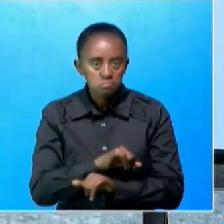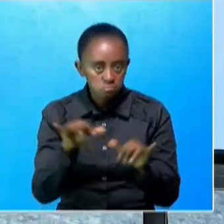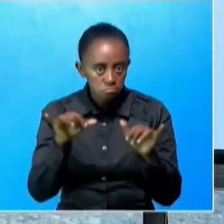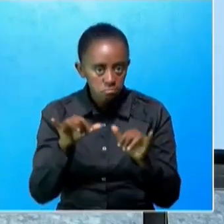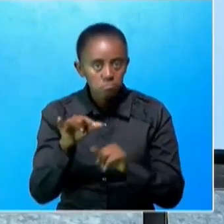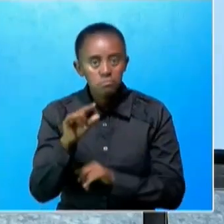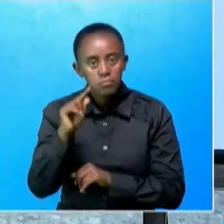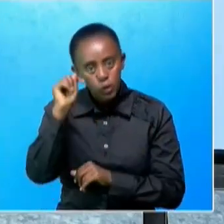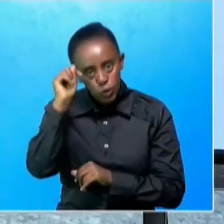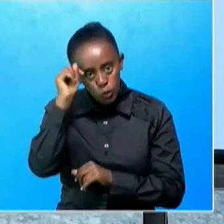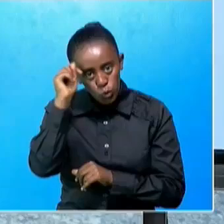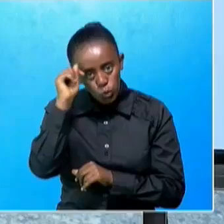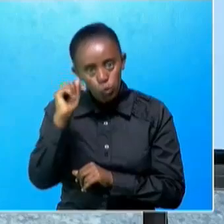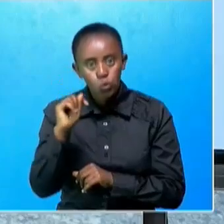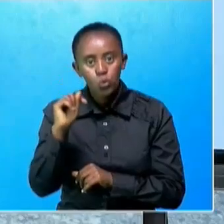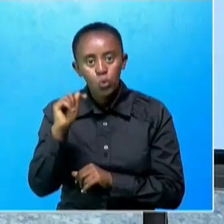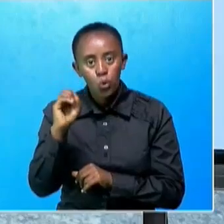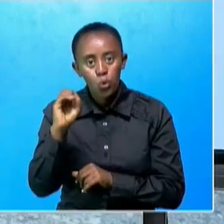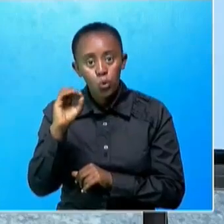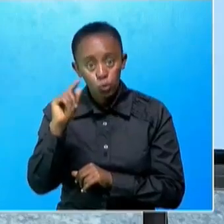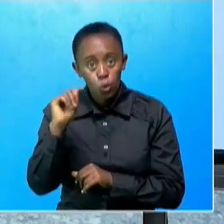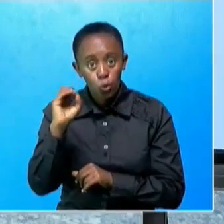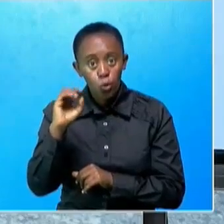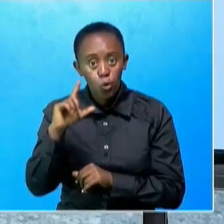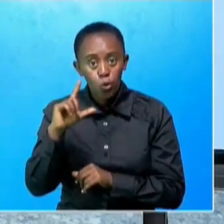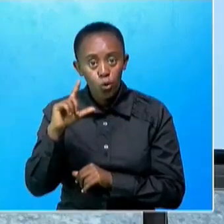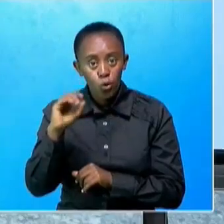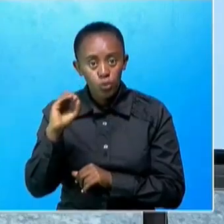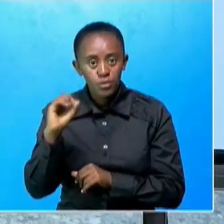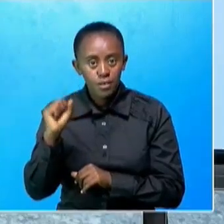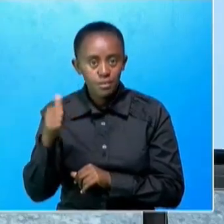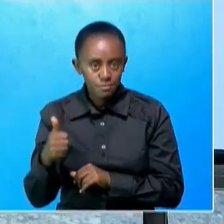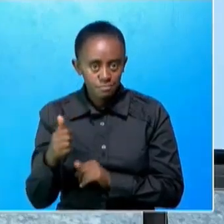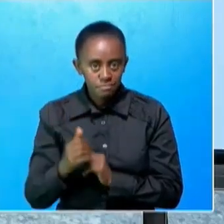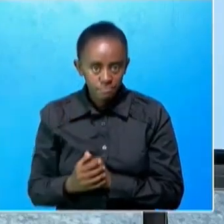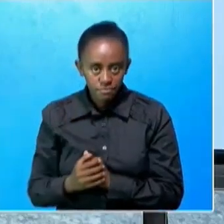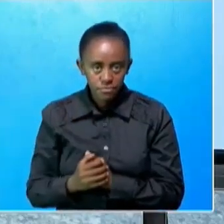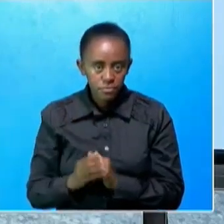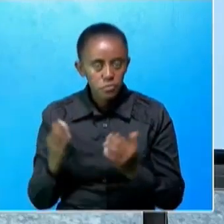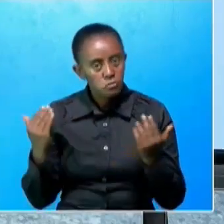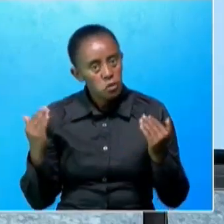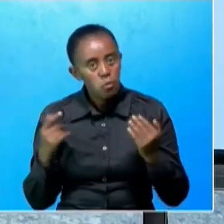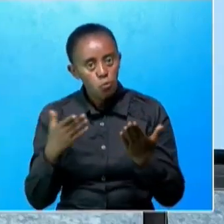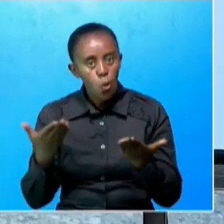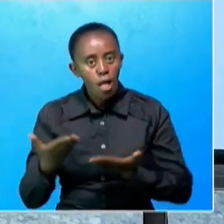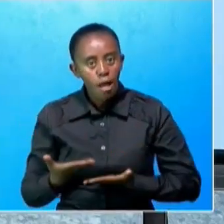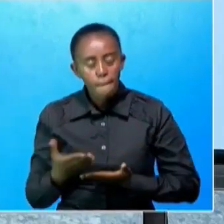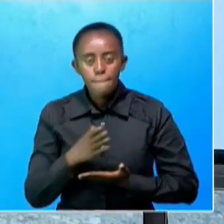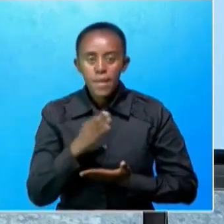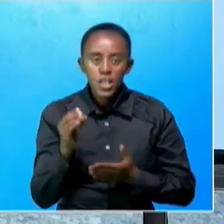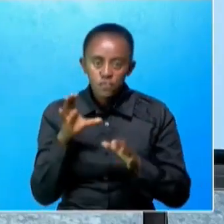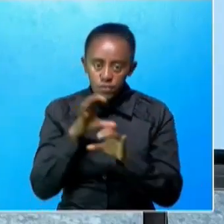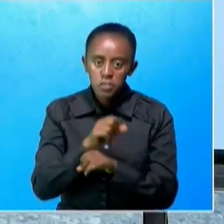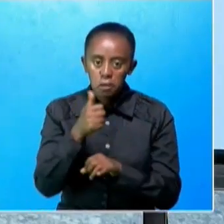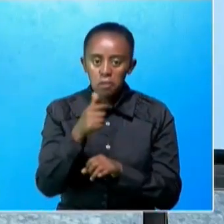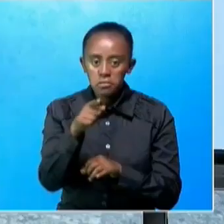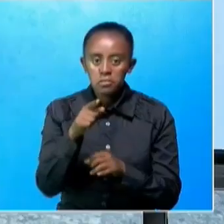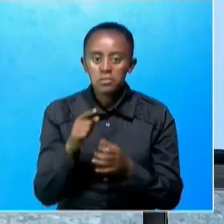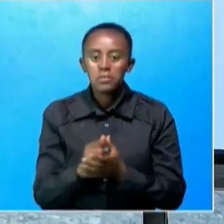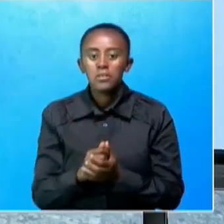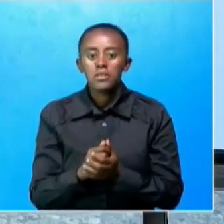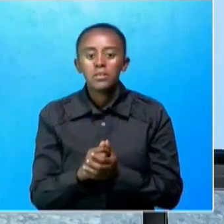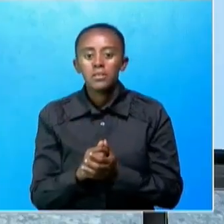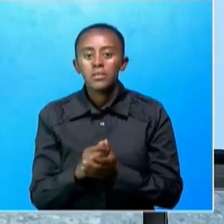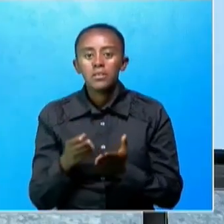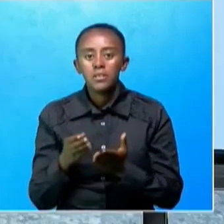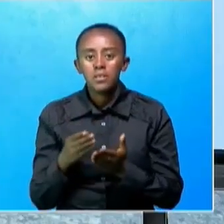same is true to your friend still. Very interesting one. So I hope that you are welcome, and to finish the rest of the others, so